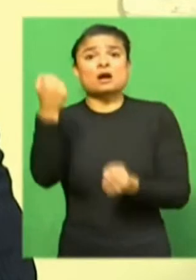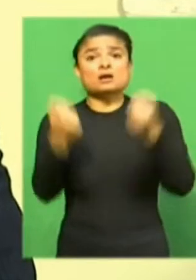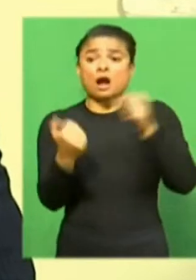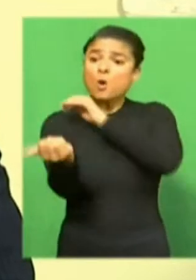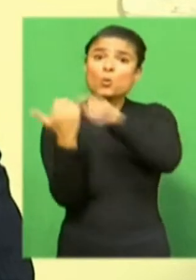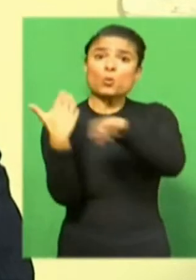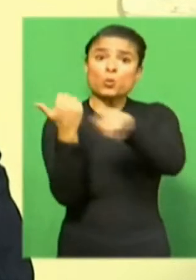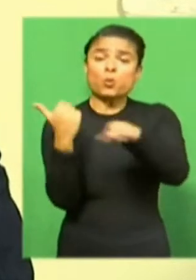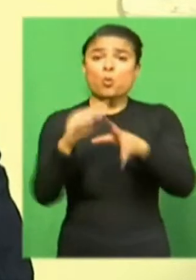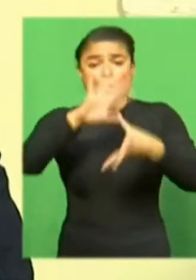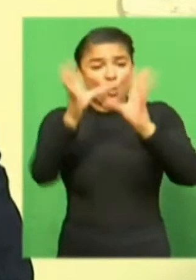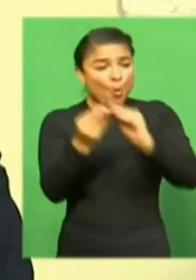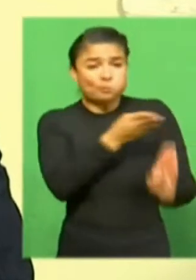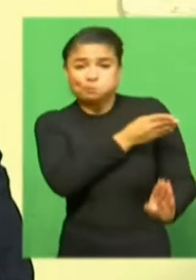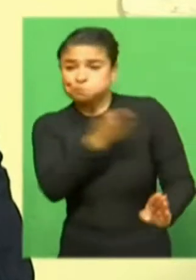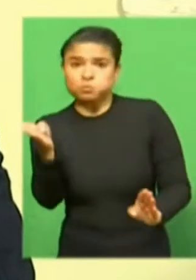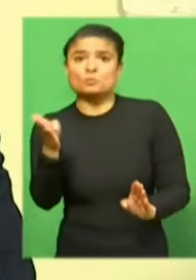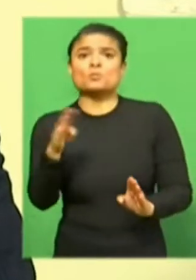capacity.